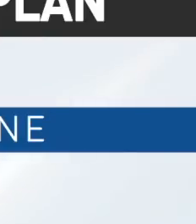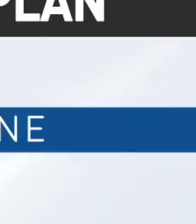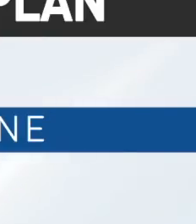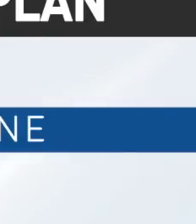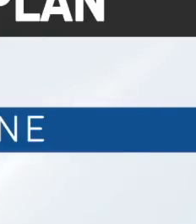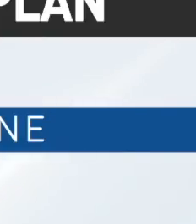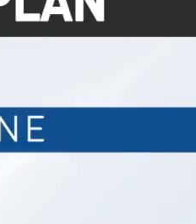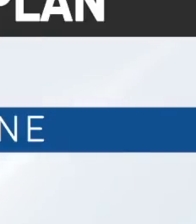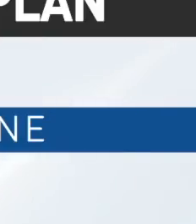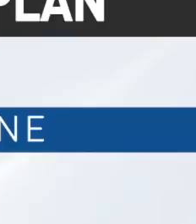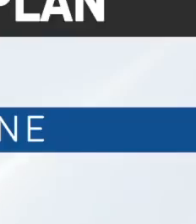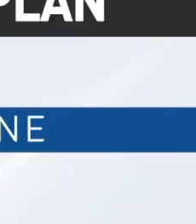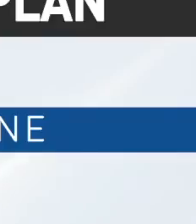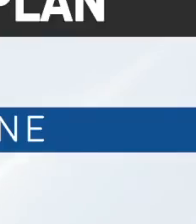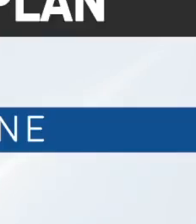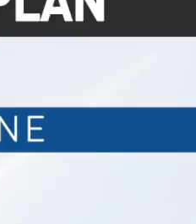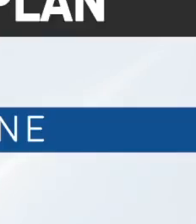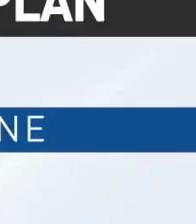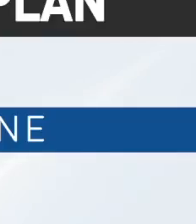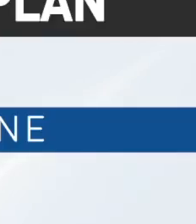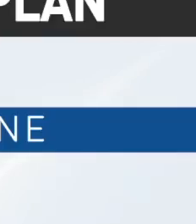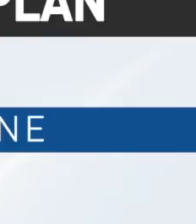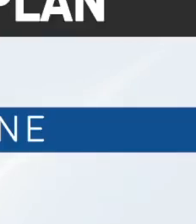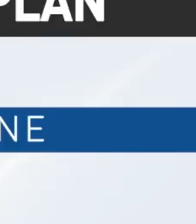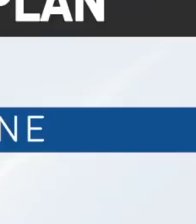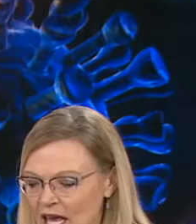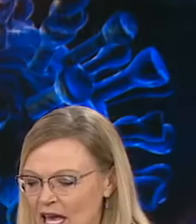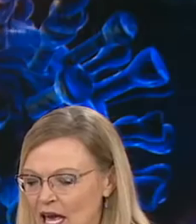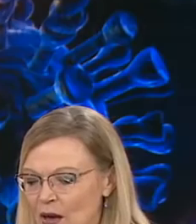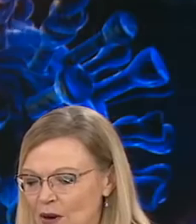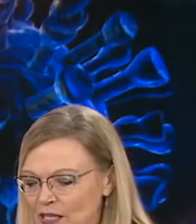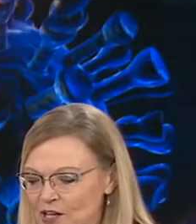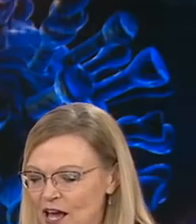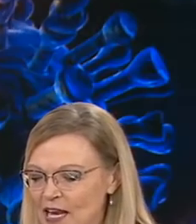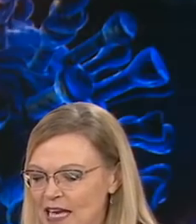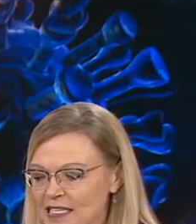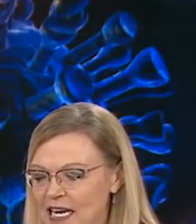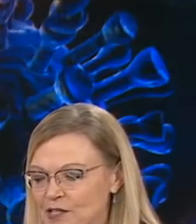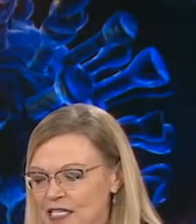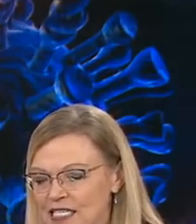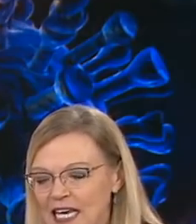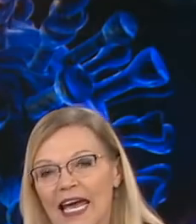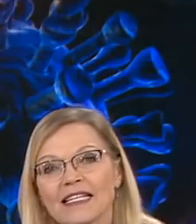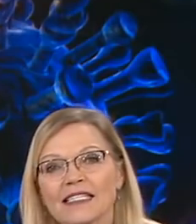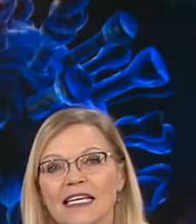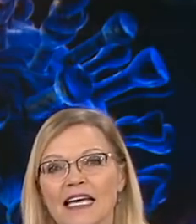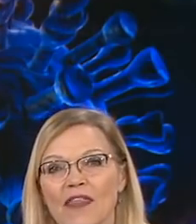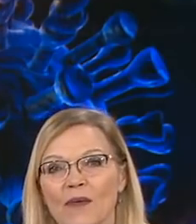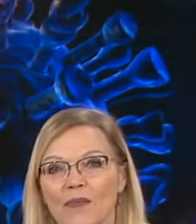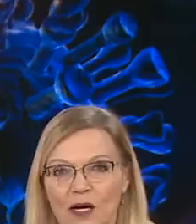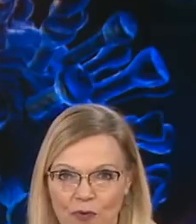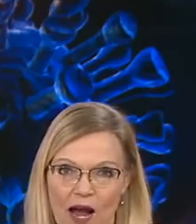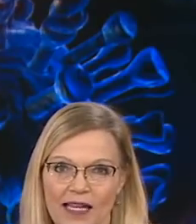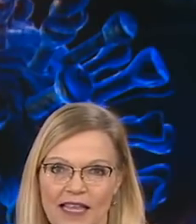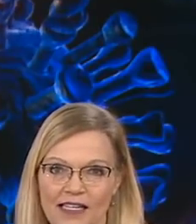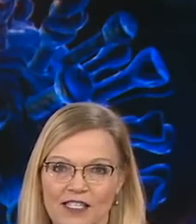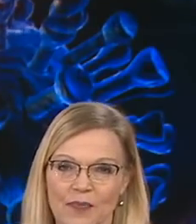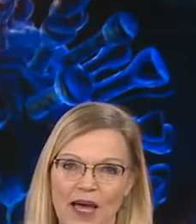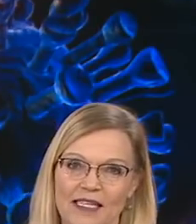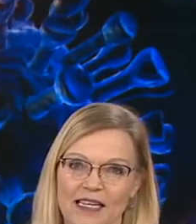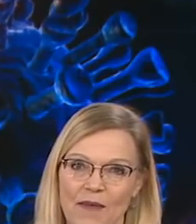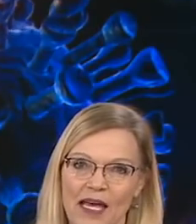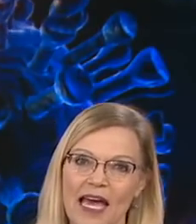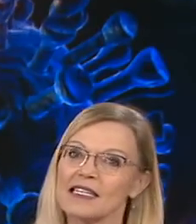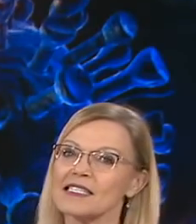right now. We will look forward to your reports beginning today at 5. Pelotonia has announced it is canceling the big ride thanks